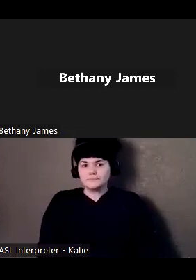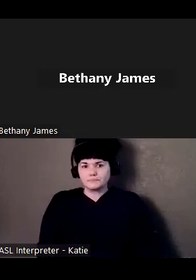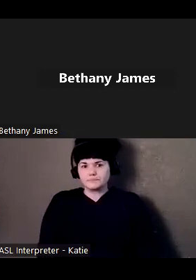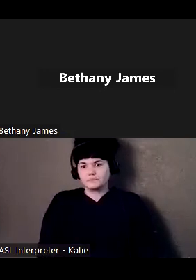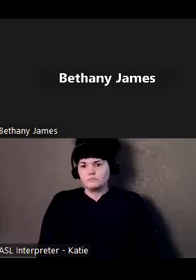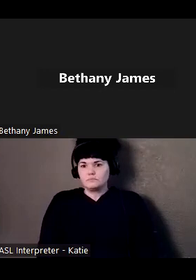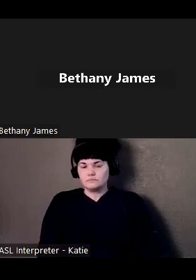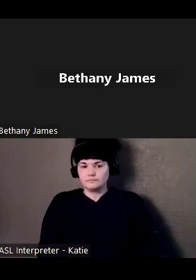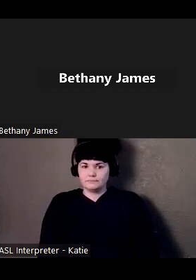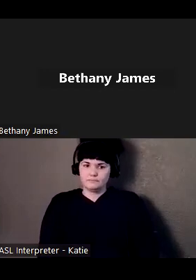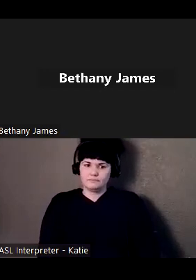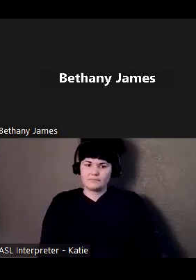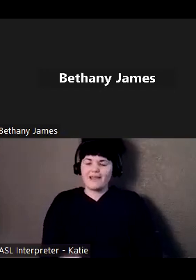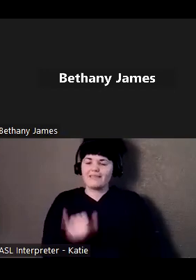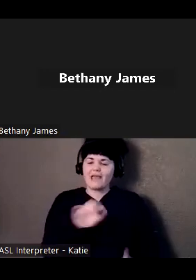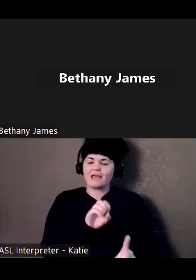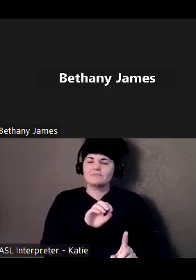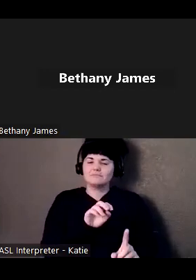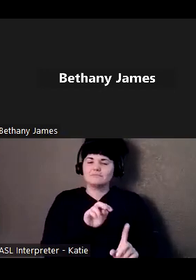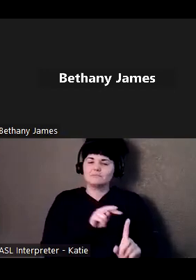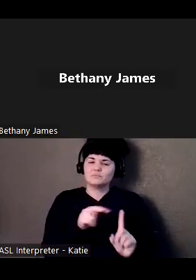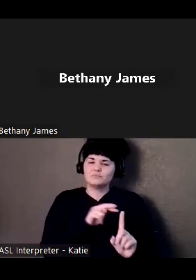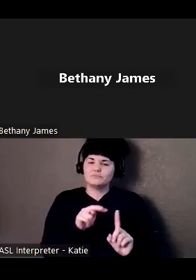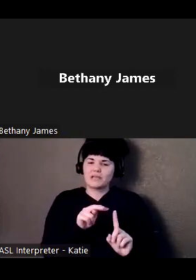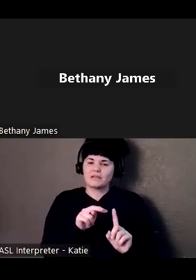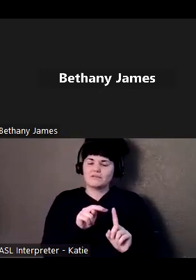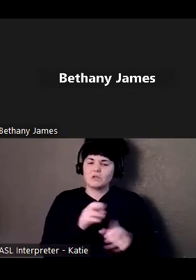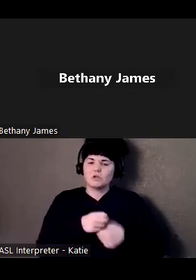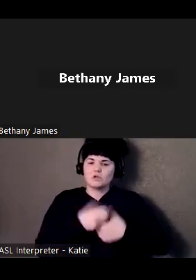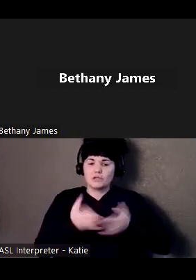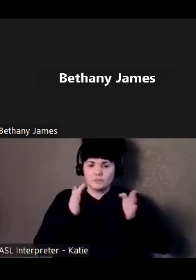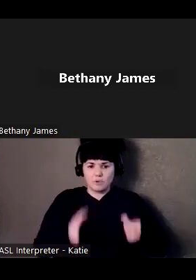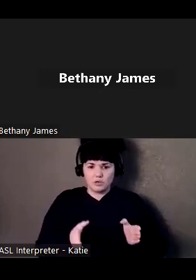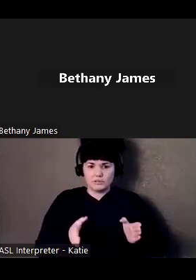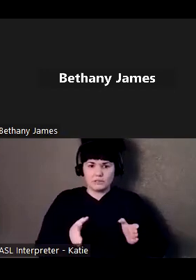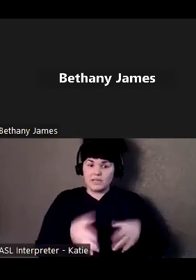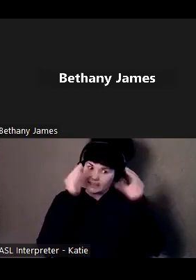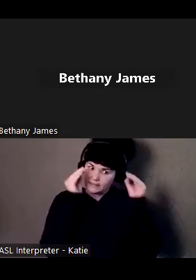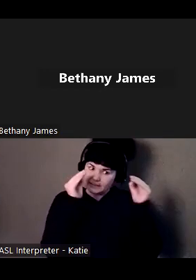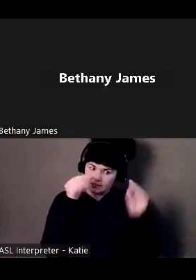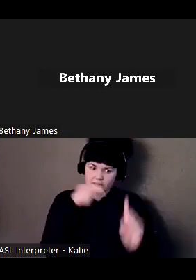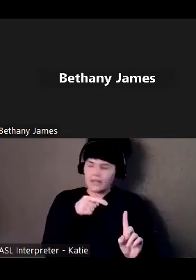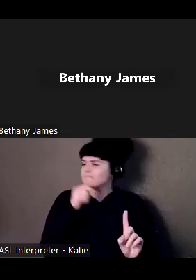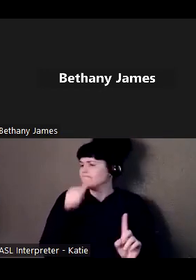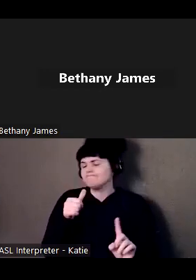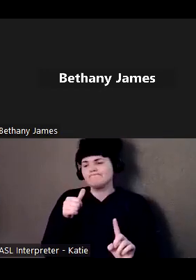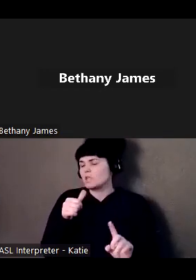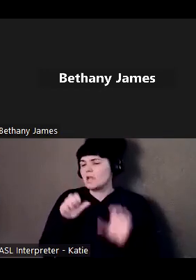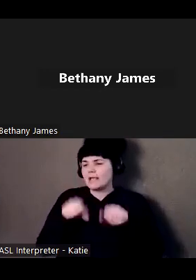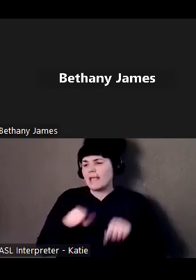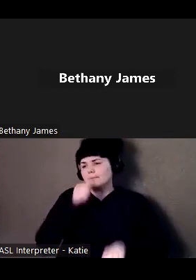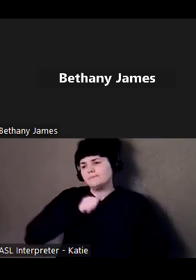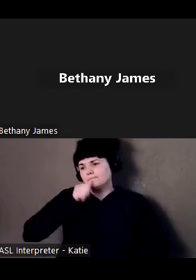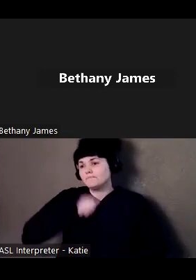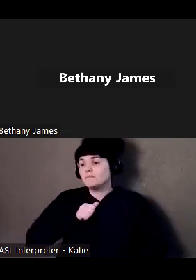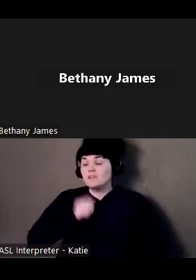It encourages those individuals to teach them that they're not capable of handling hard challenges, so that when those